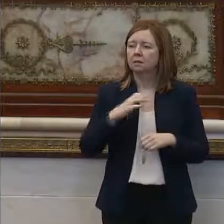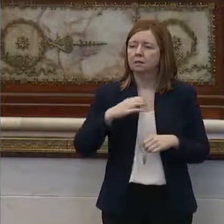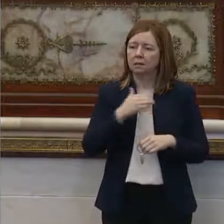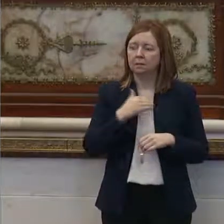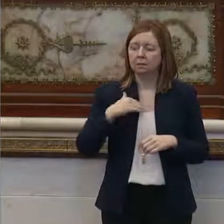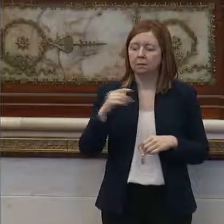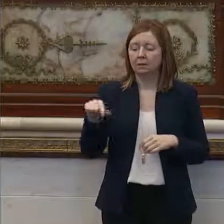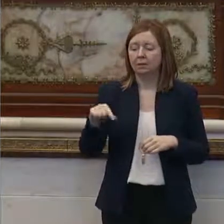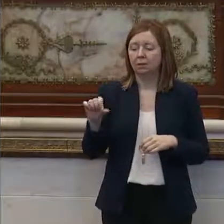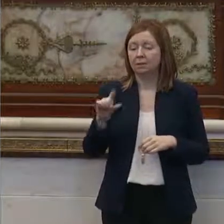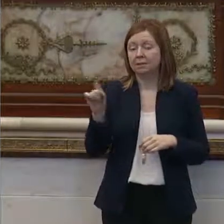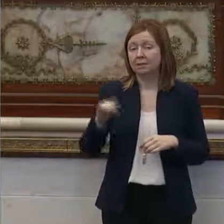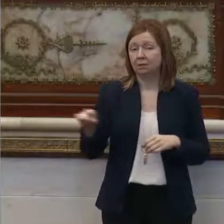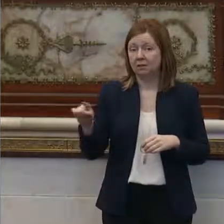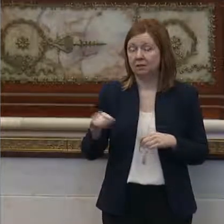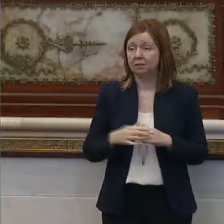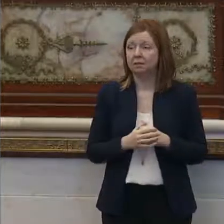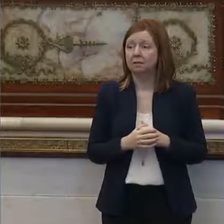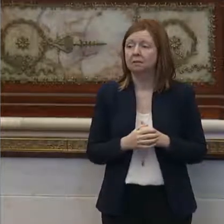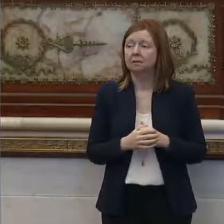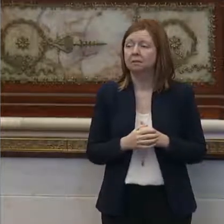Councilmember Quinones Sanchez.